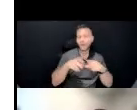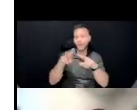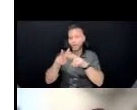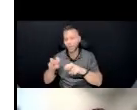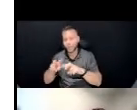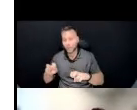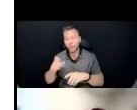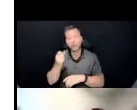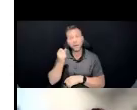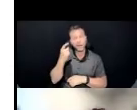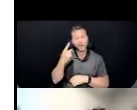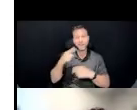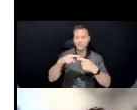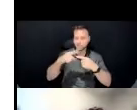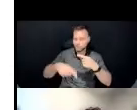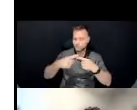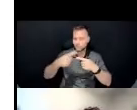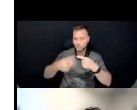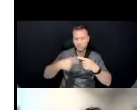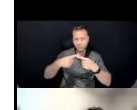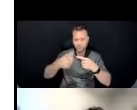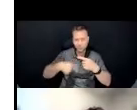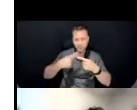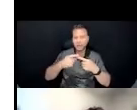a circular process. It's not always,